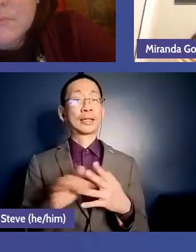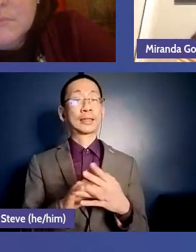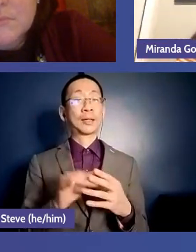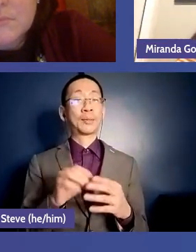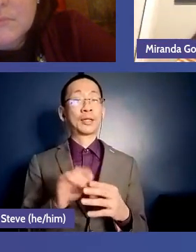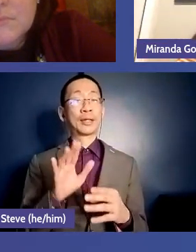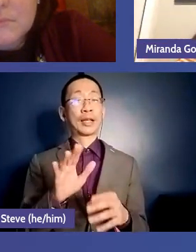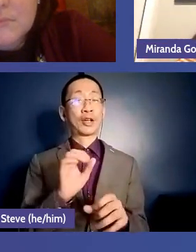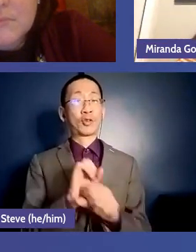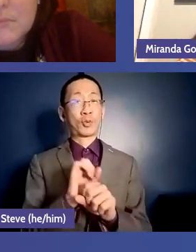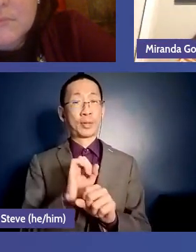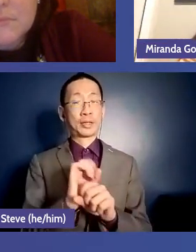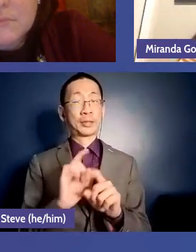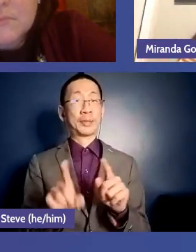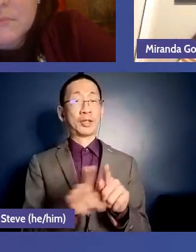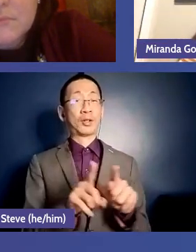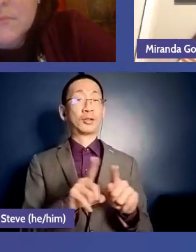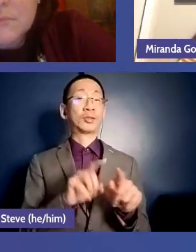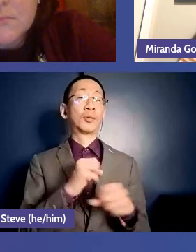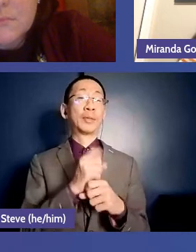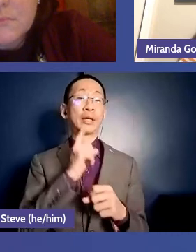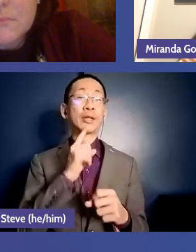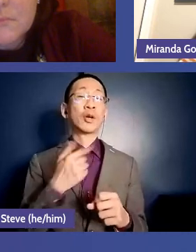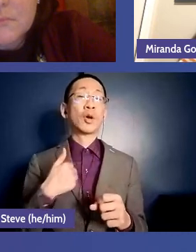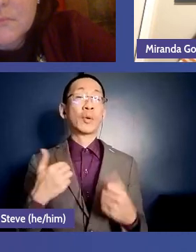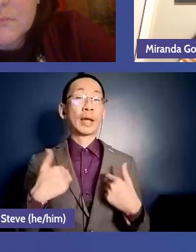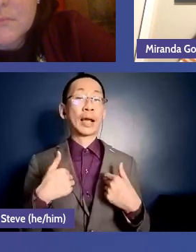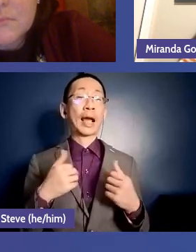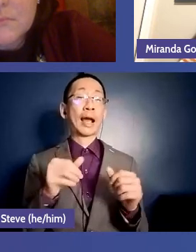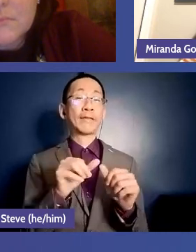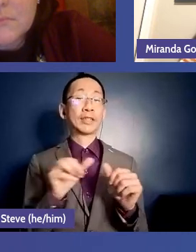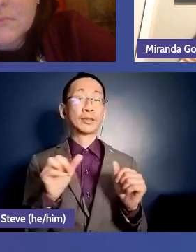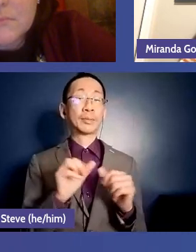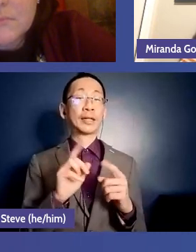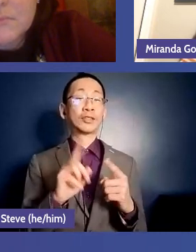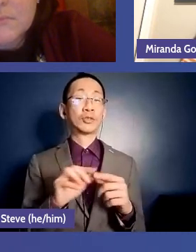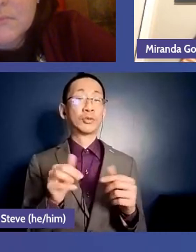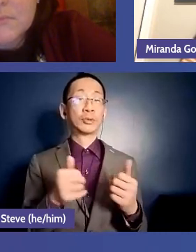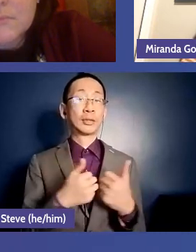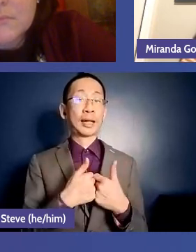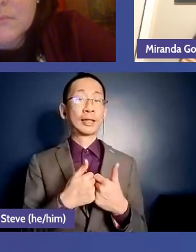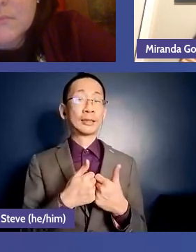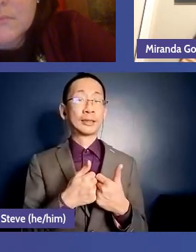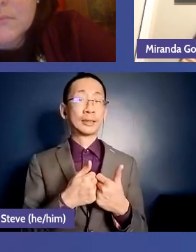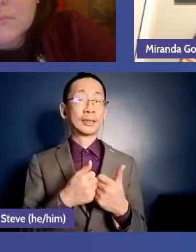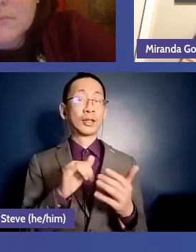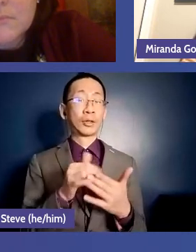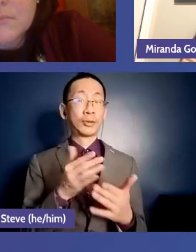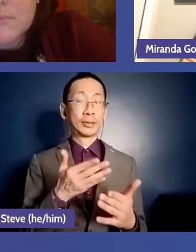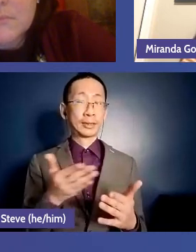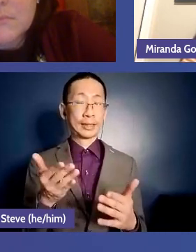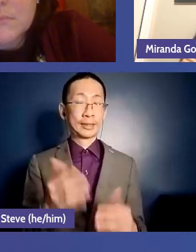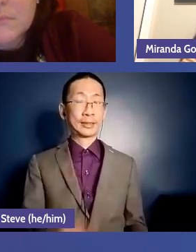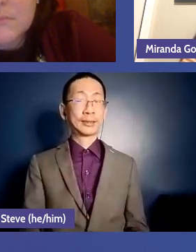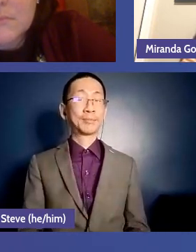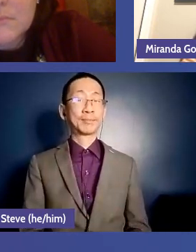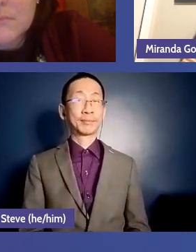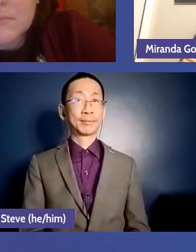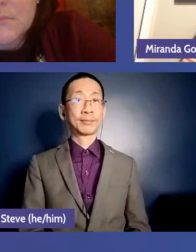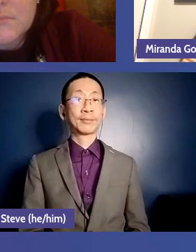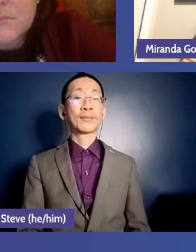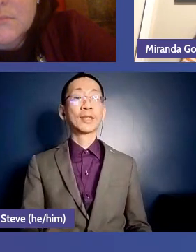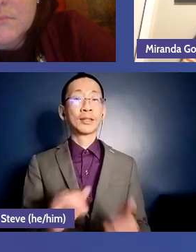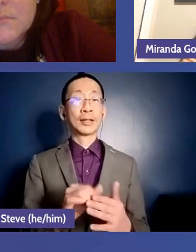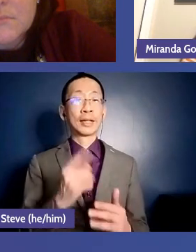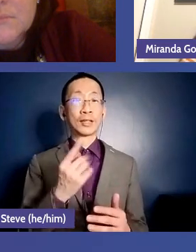also making sure that we have space to kind of challenge those things. So that's